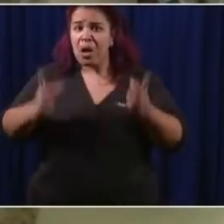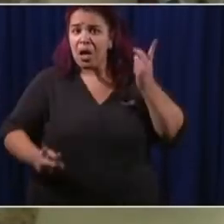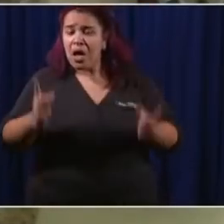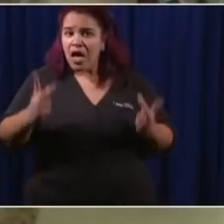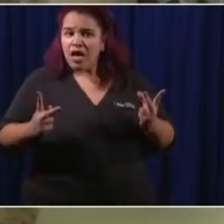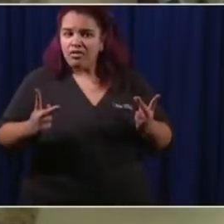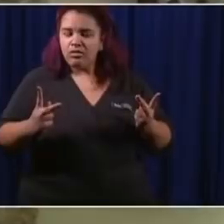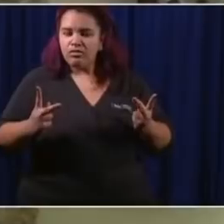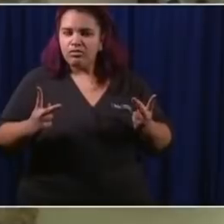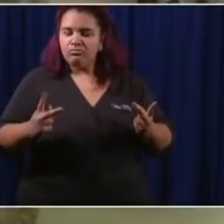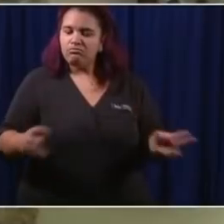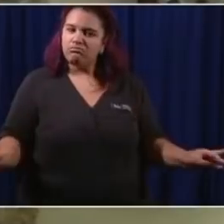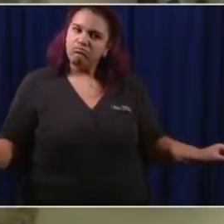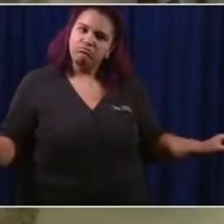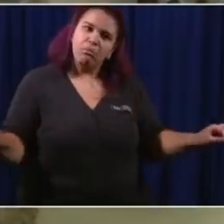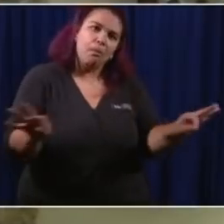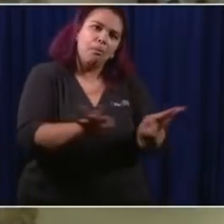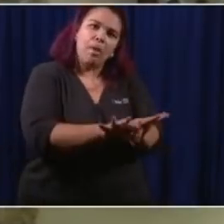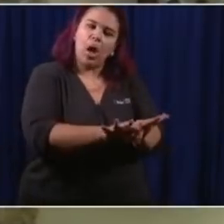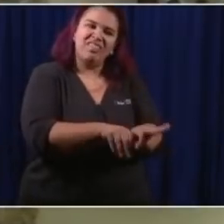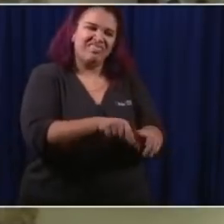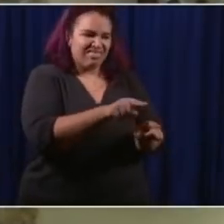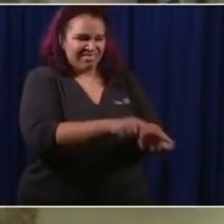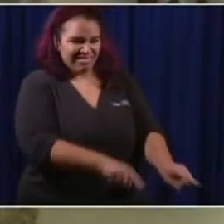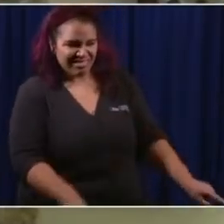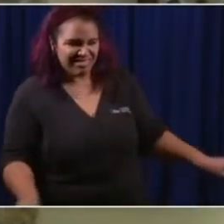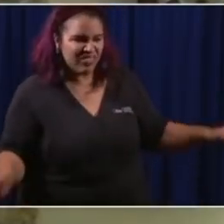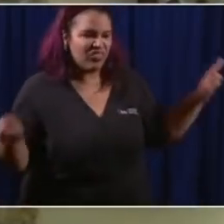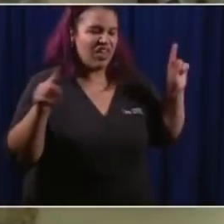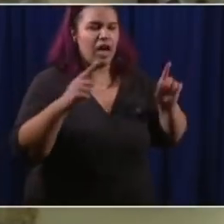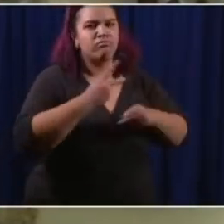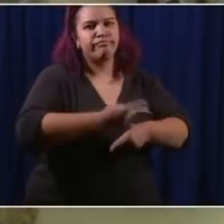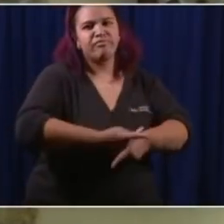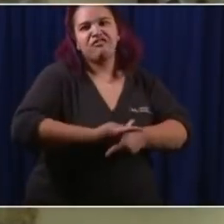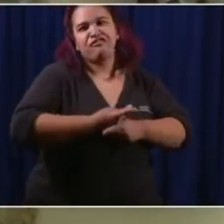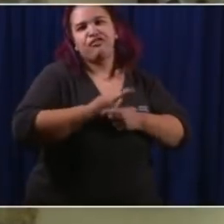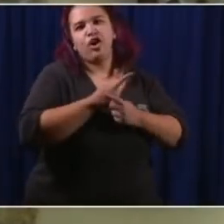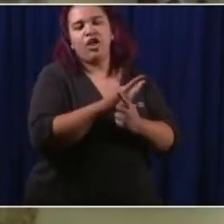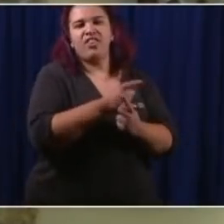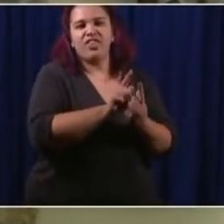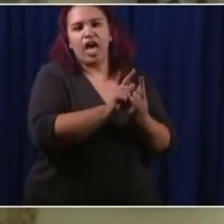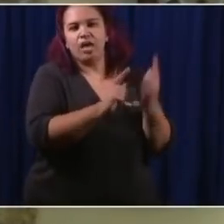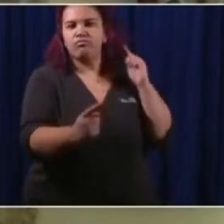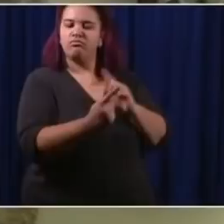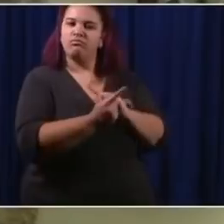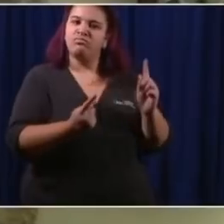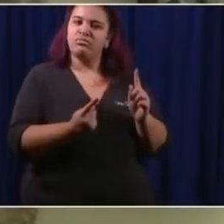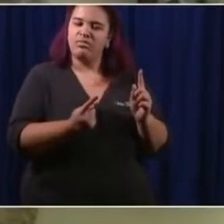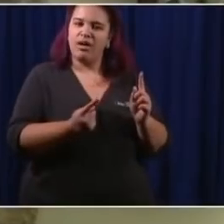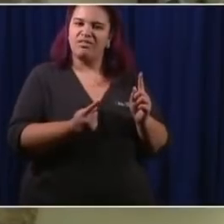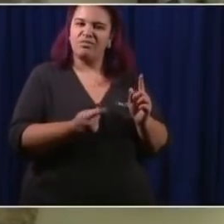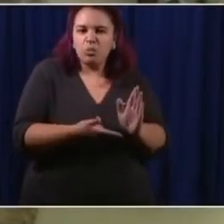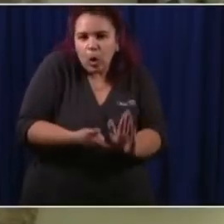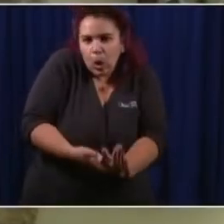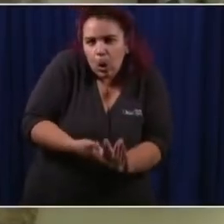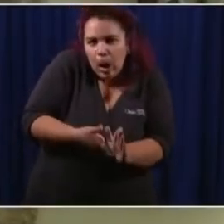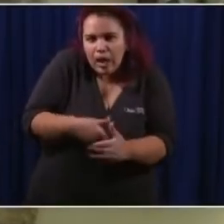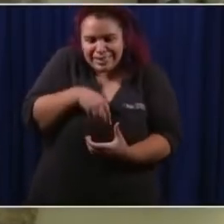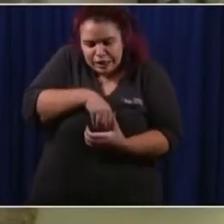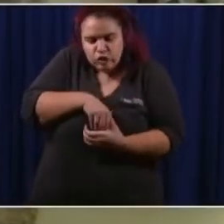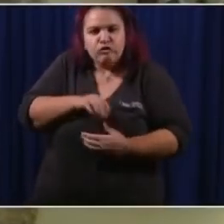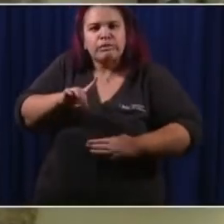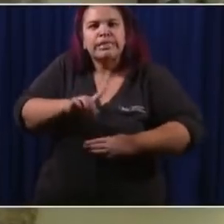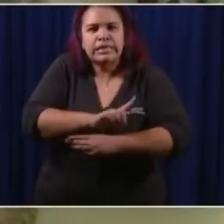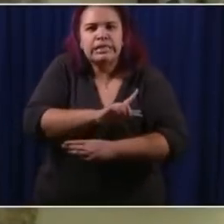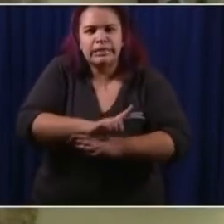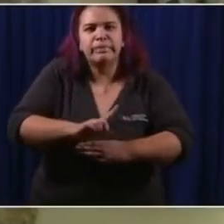they're going to have to control it. And they're going to have the discipline, and they're going to have to,